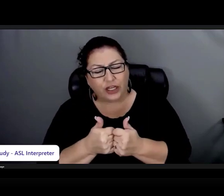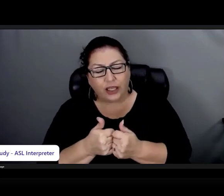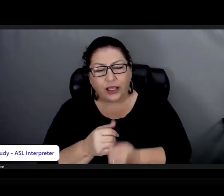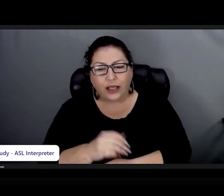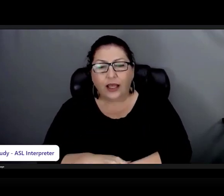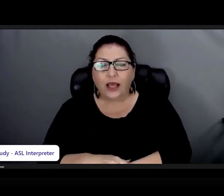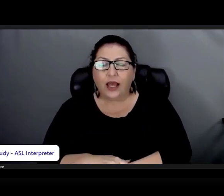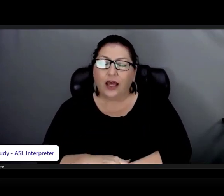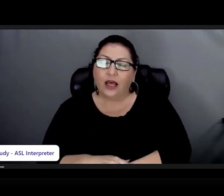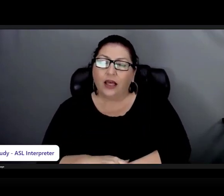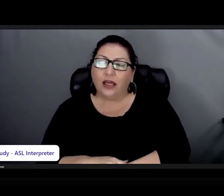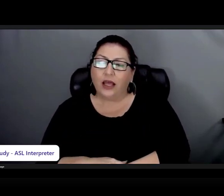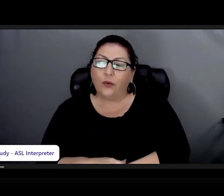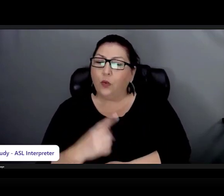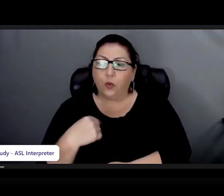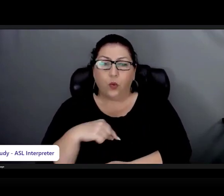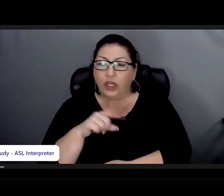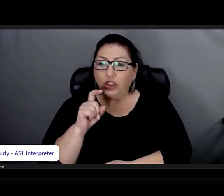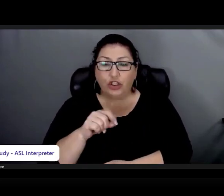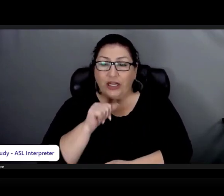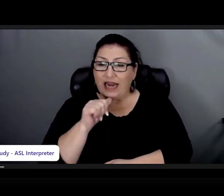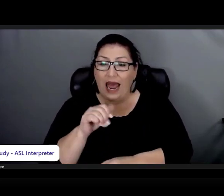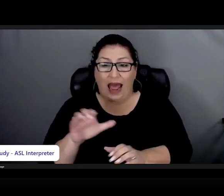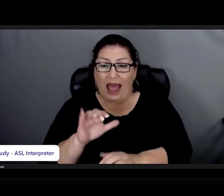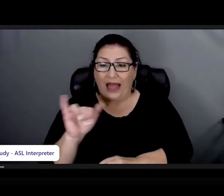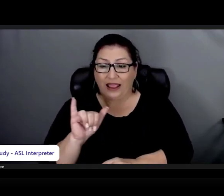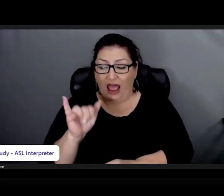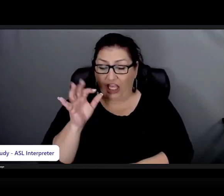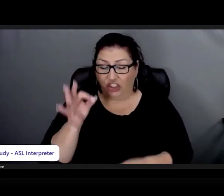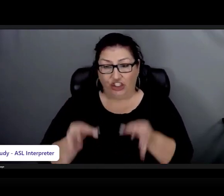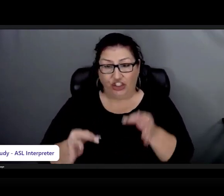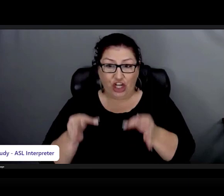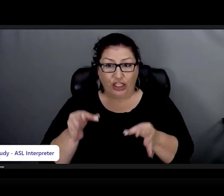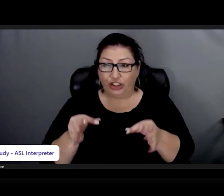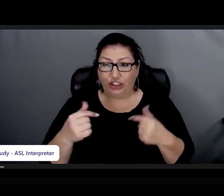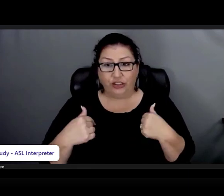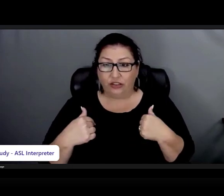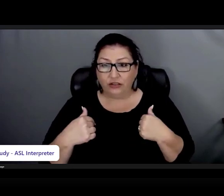was that we should not act as judge and jury.